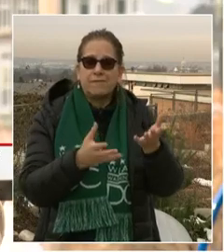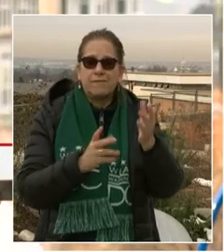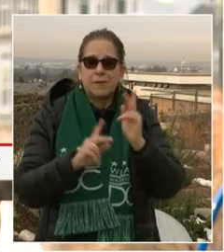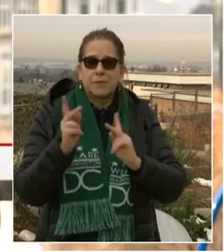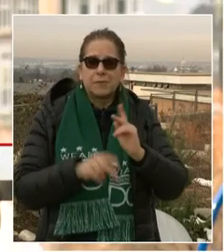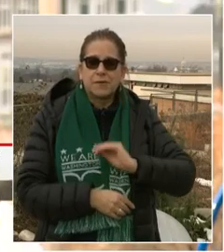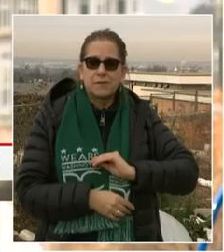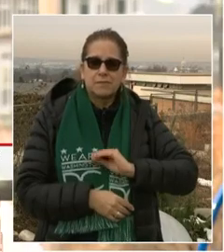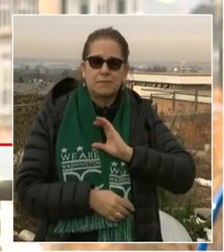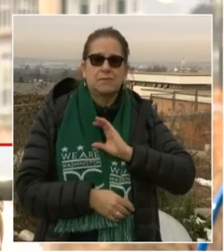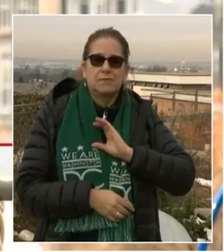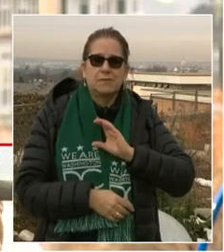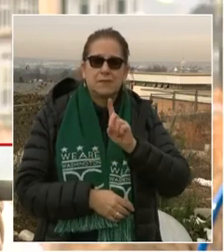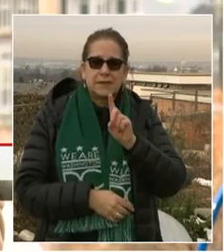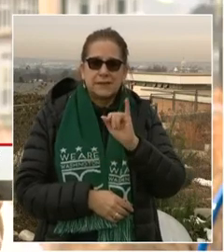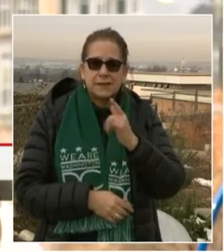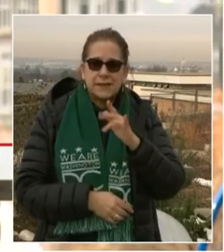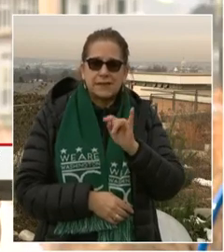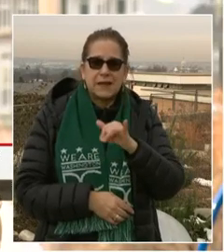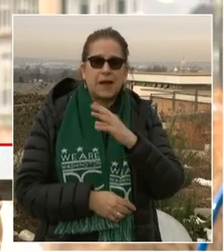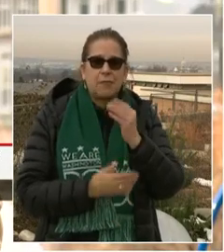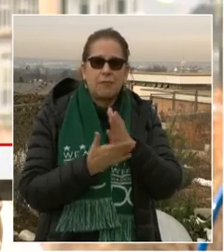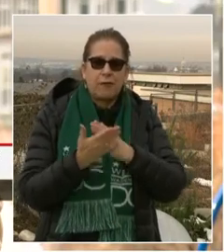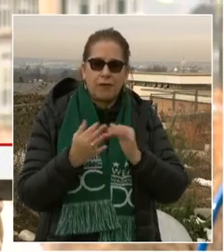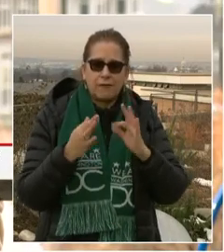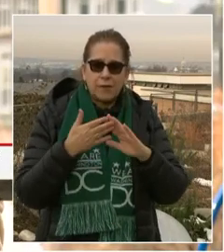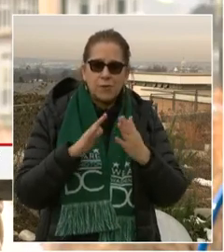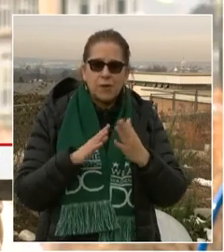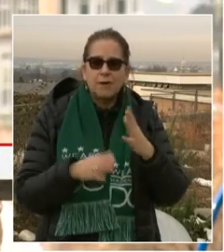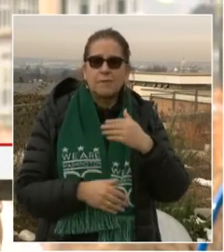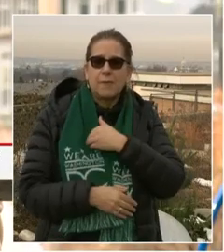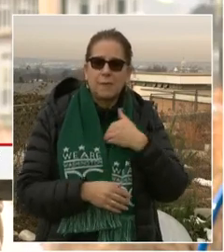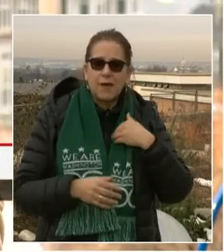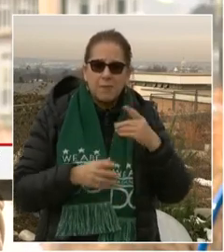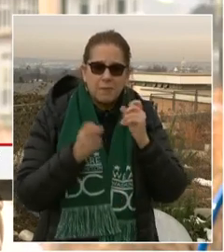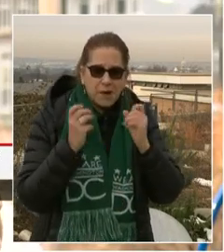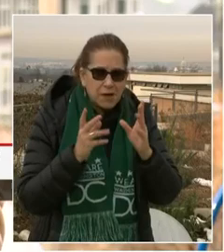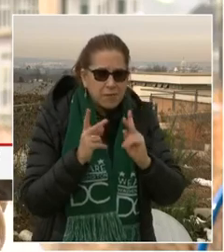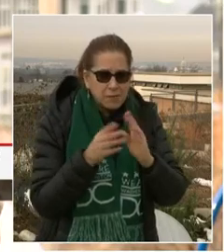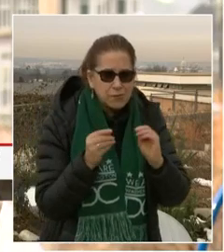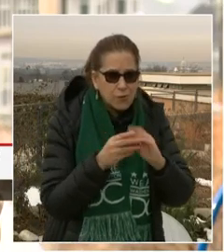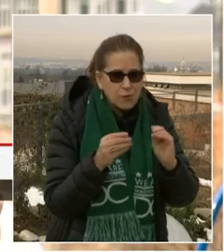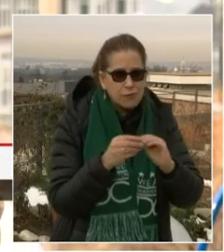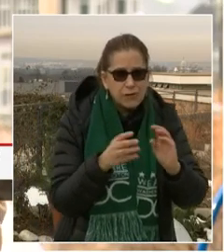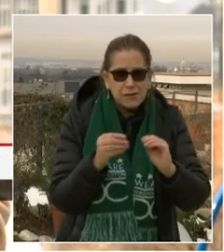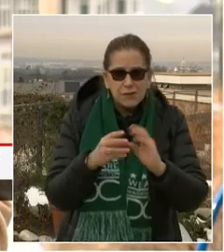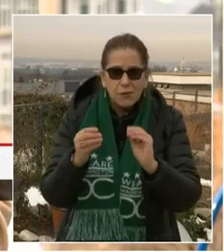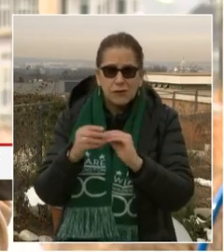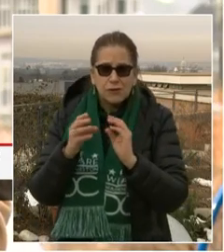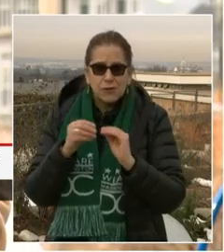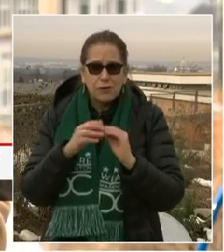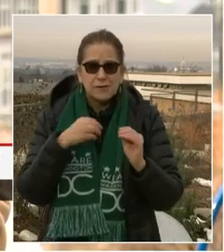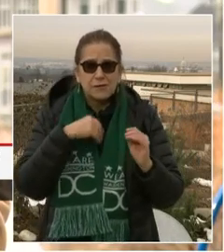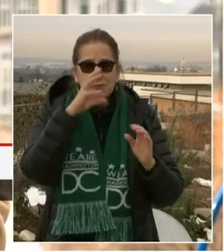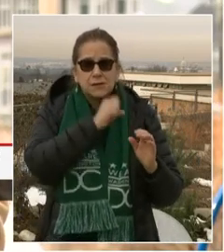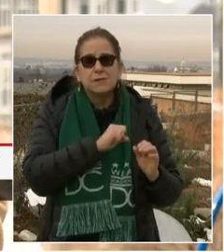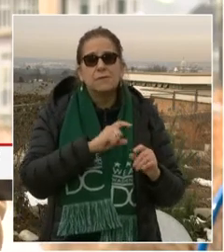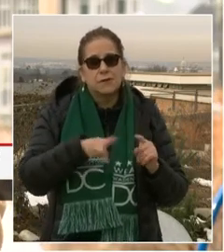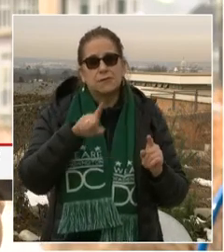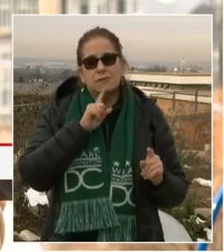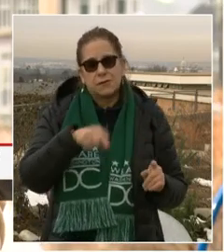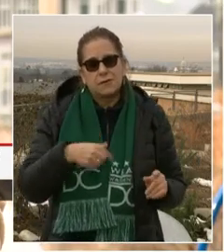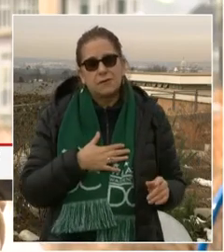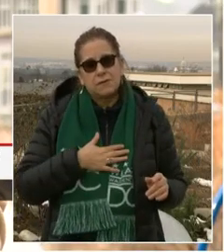Not noted here. That is why we know that Mayor Bowser and DMPED's $1.5 million investment in direct cash assistance to